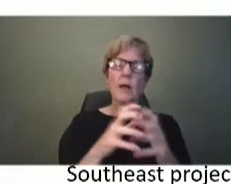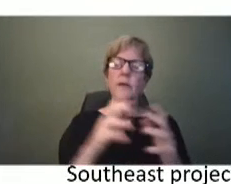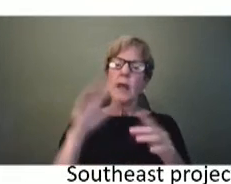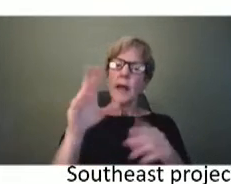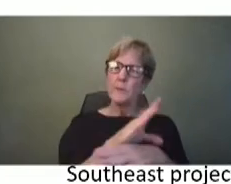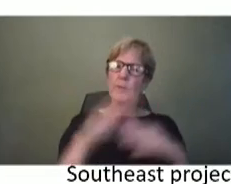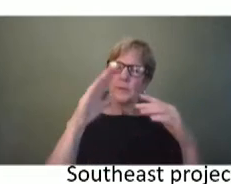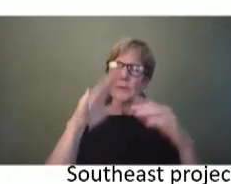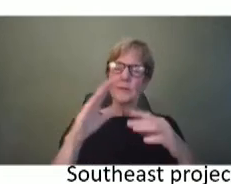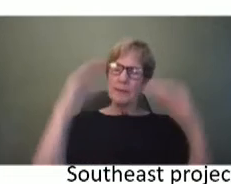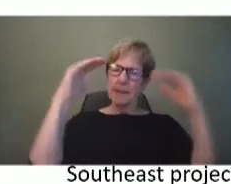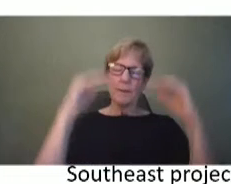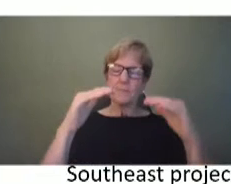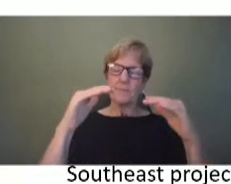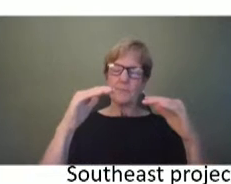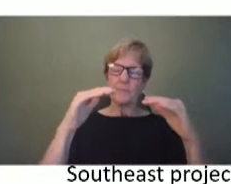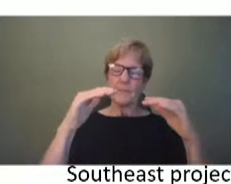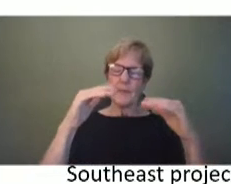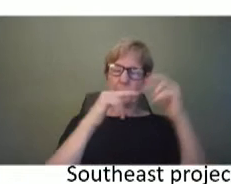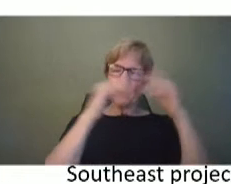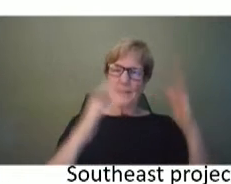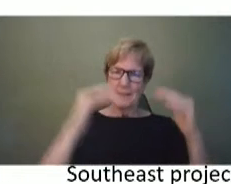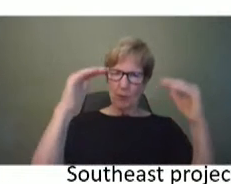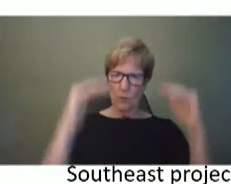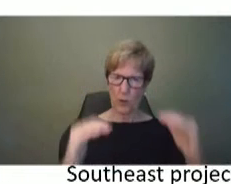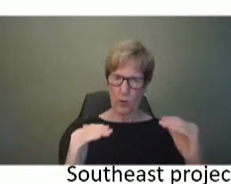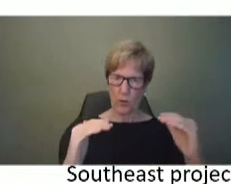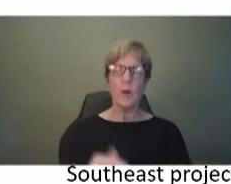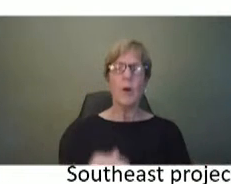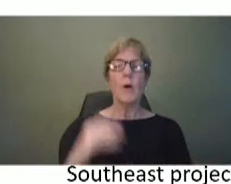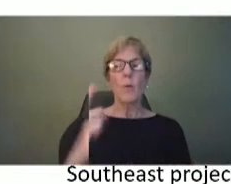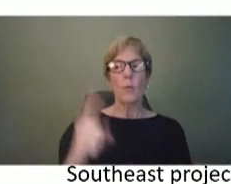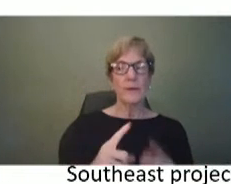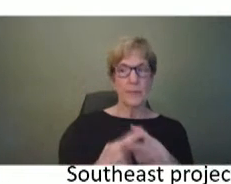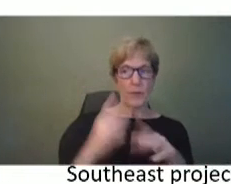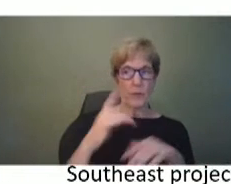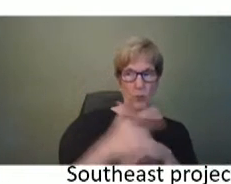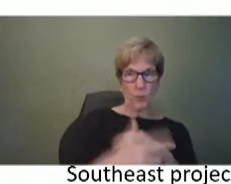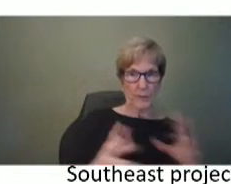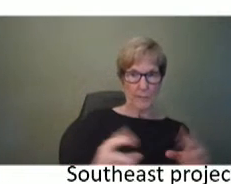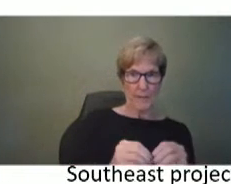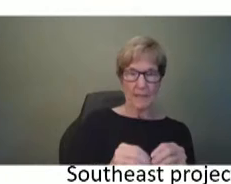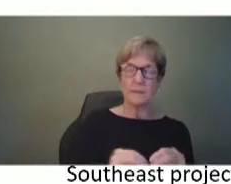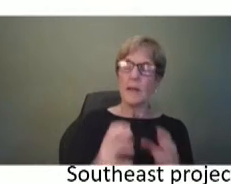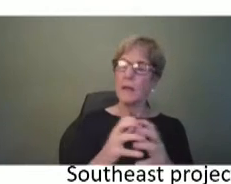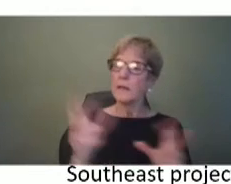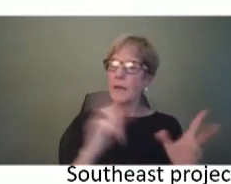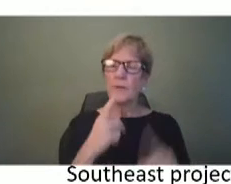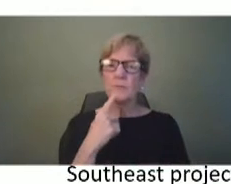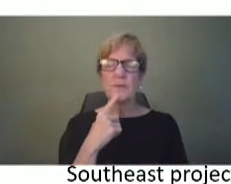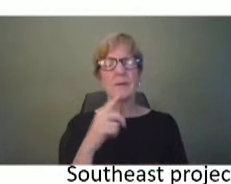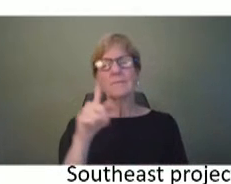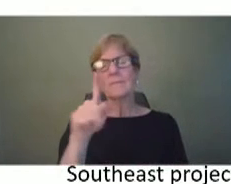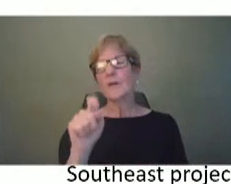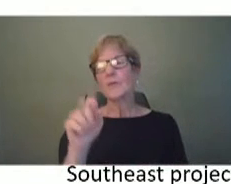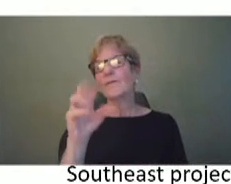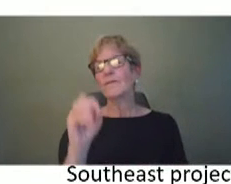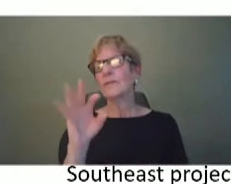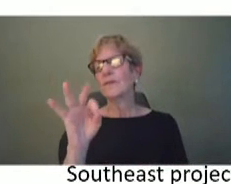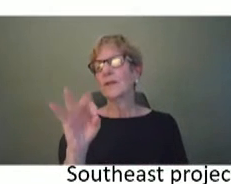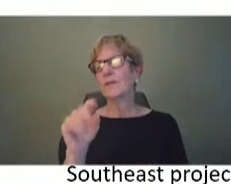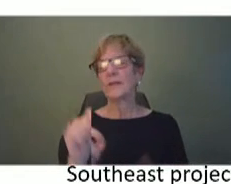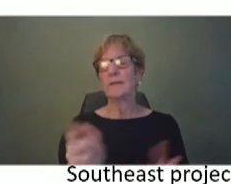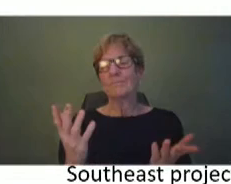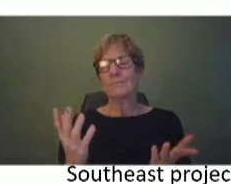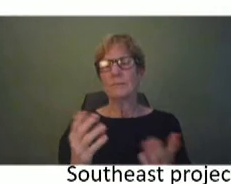now um and one of the earliest meetings it did come up that you know is an example because a lot of people have just said like what what's 150 ft you know um there's